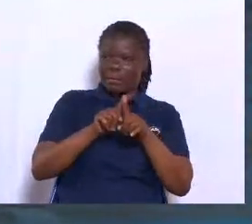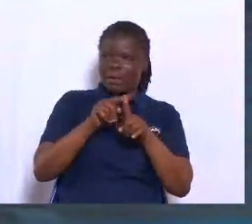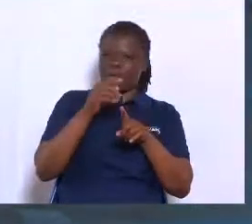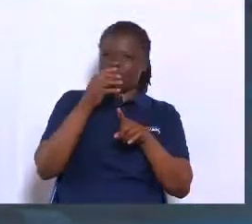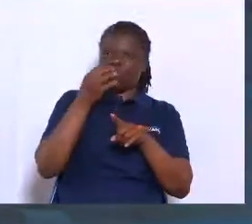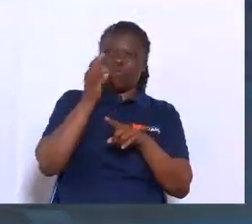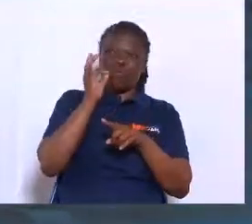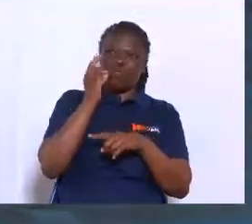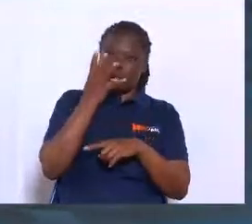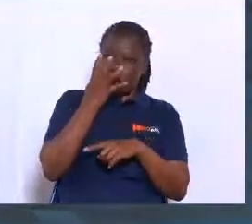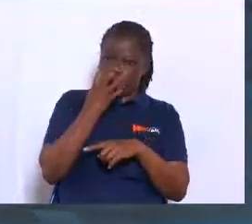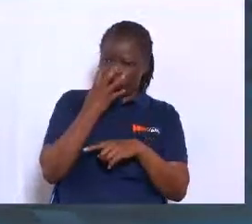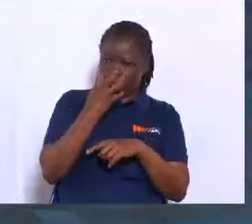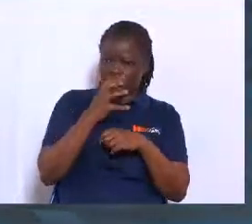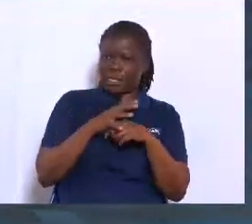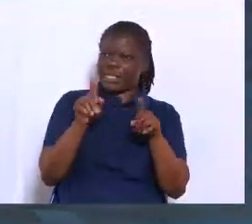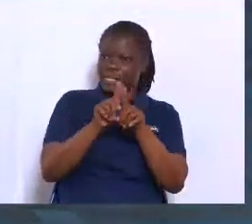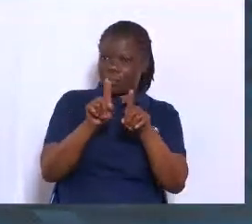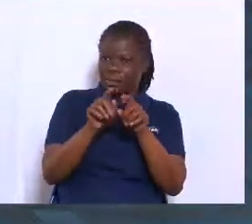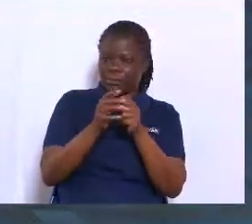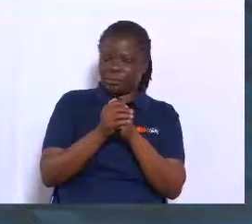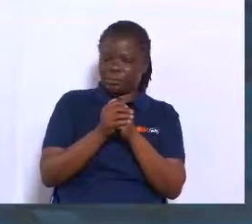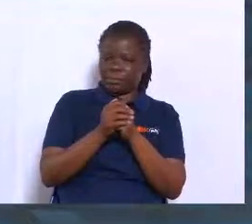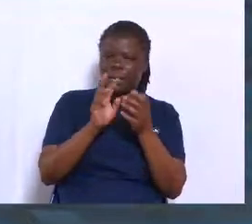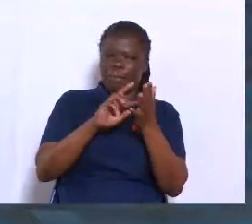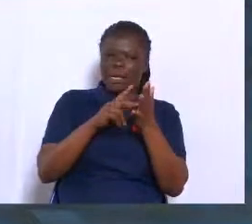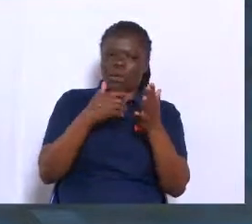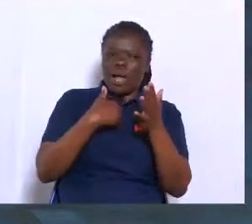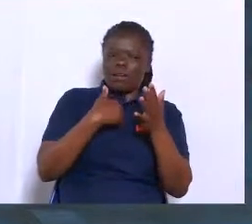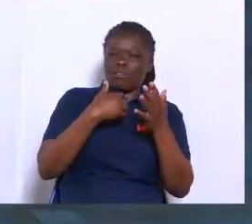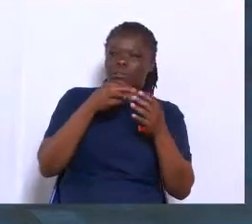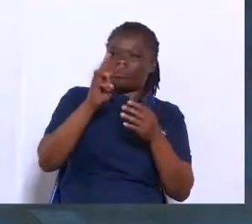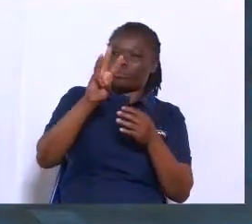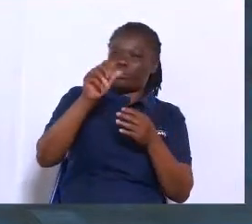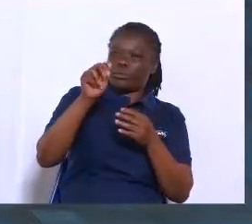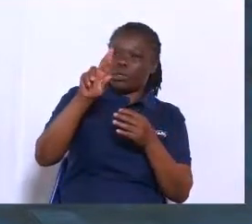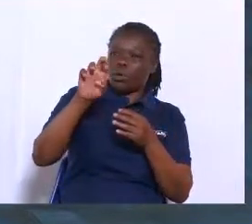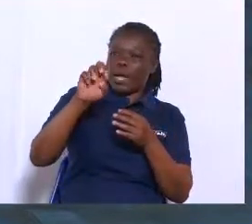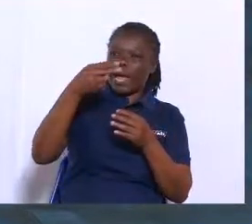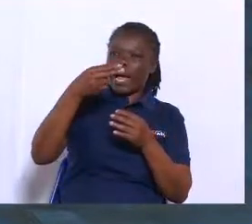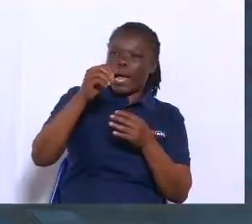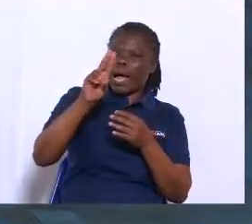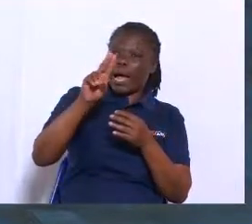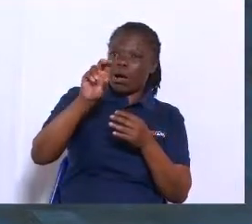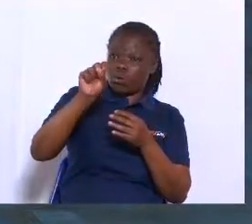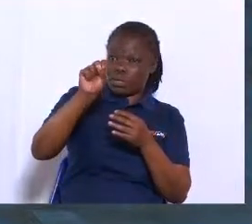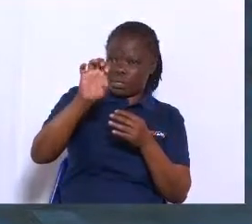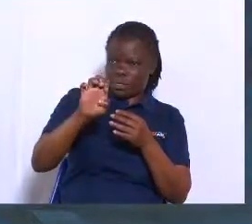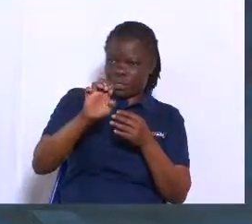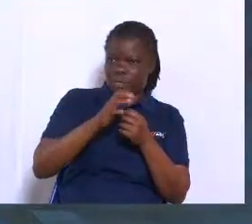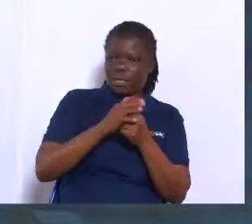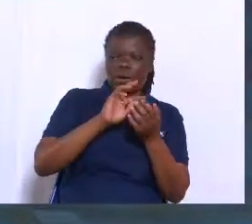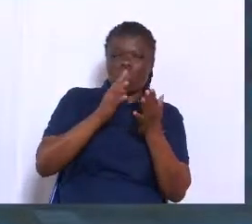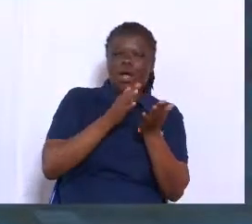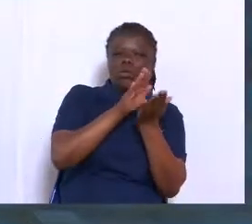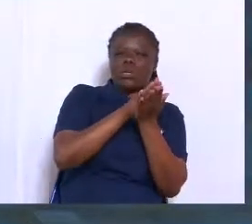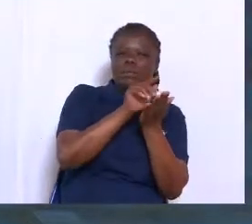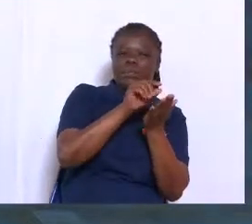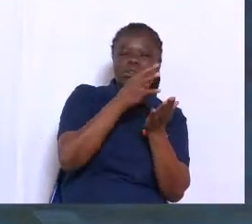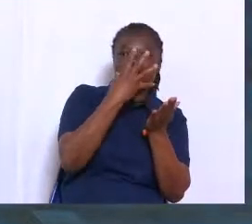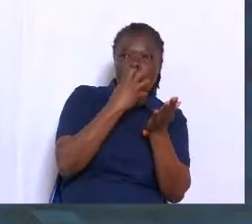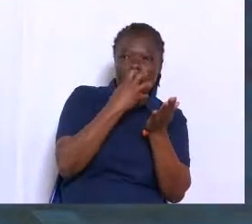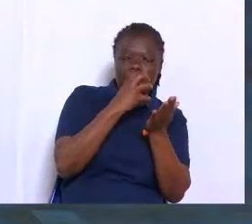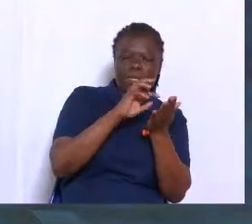Well, it's a lot better to be in that air-conditioned warehouse, isn't it? It's a lot better than being out there in the orange tree. So they've got the